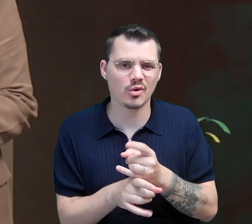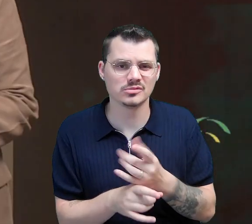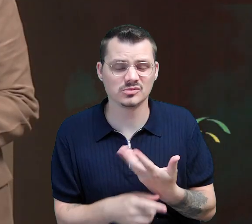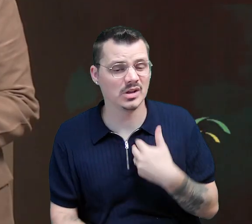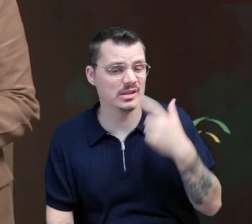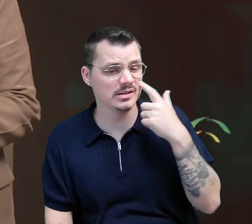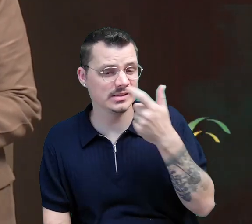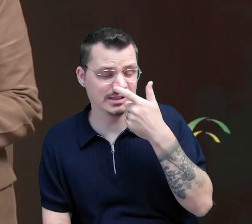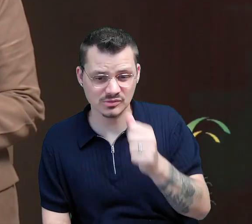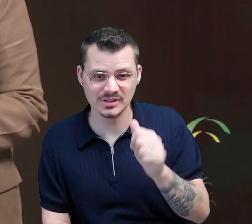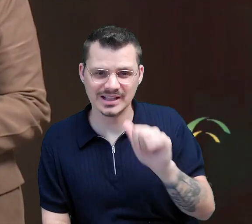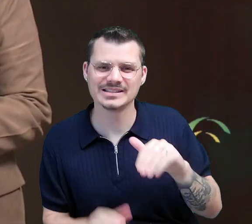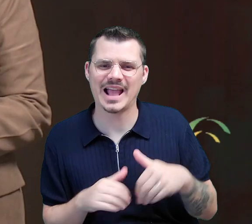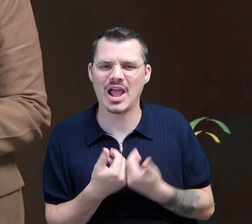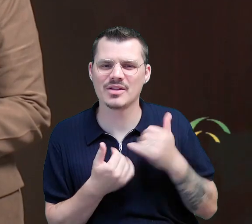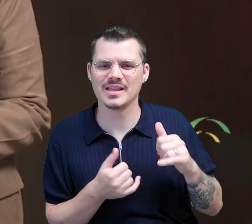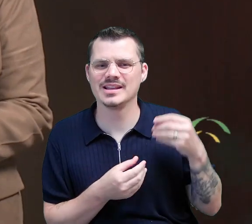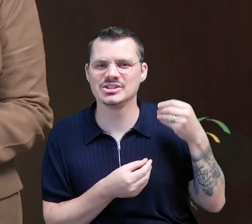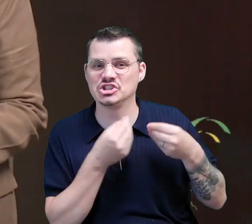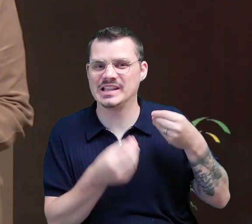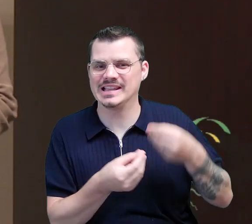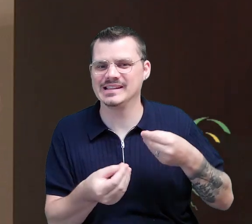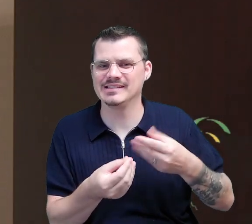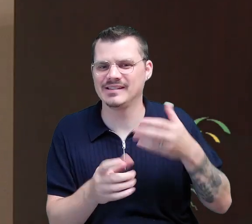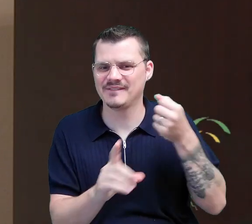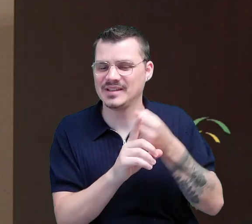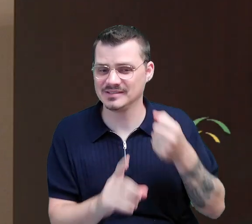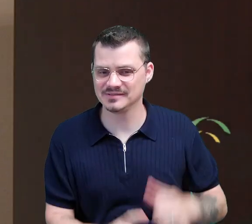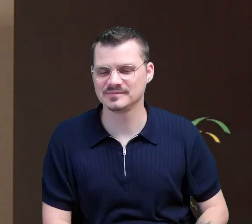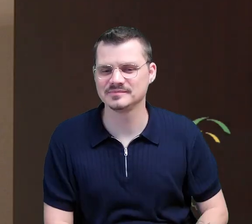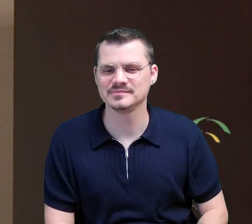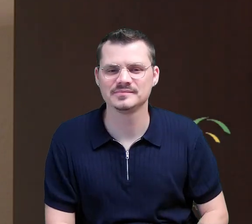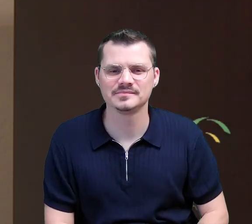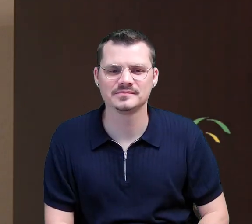think that's interesting. It's like that's how the gene affected these people.